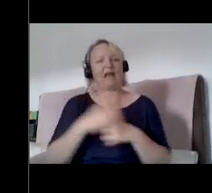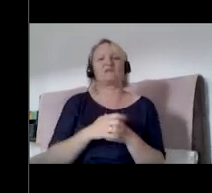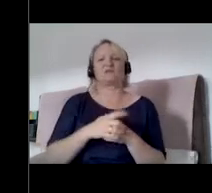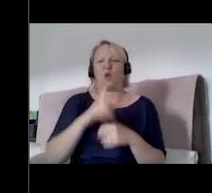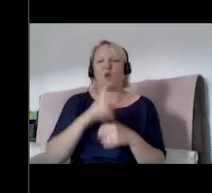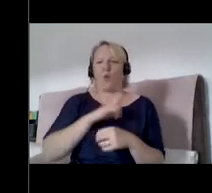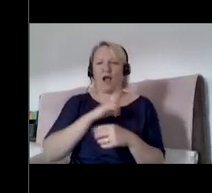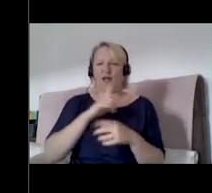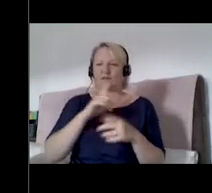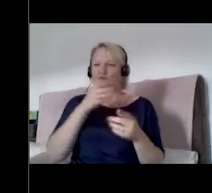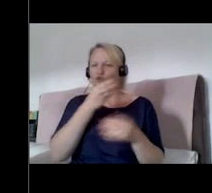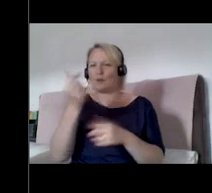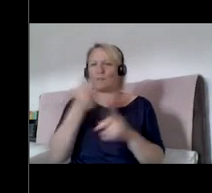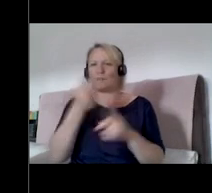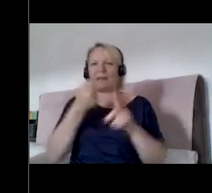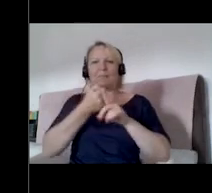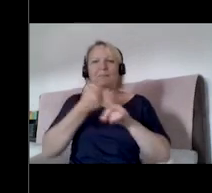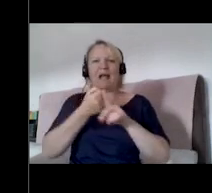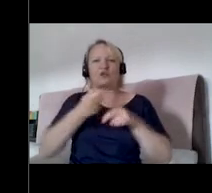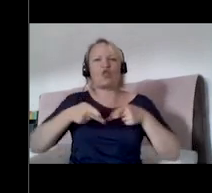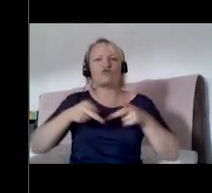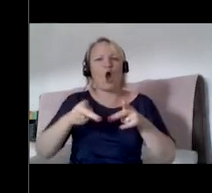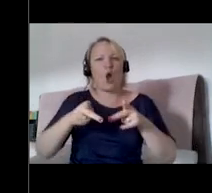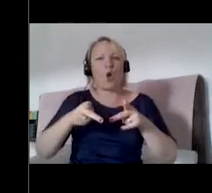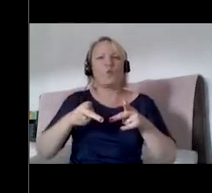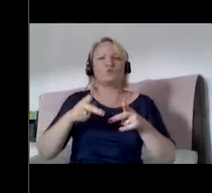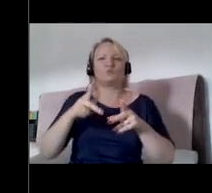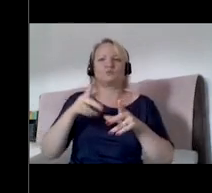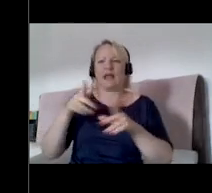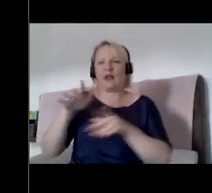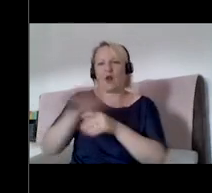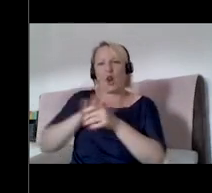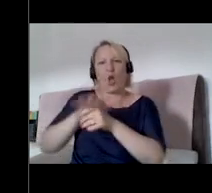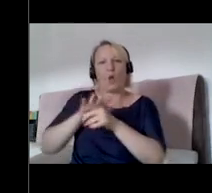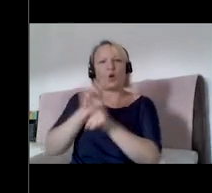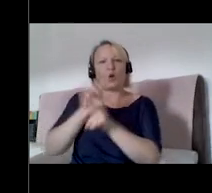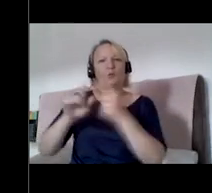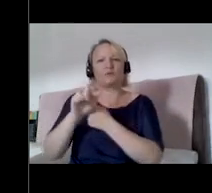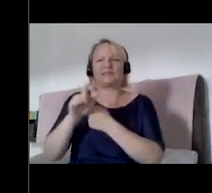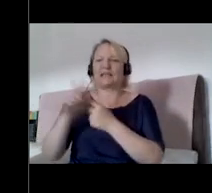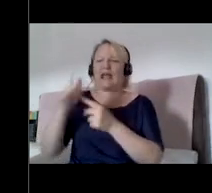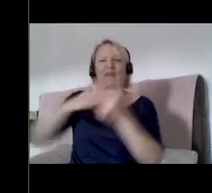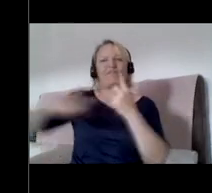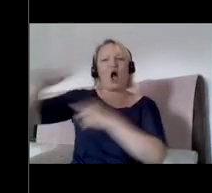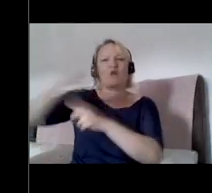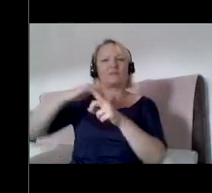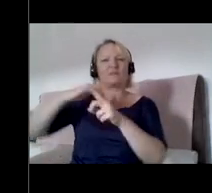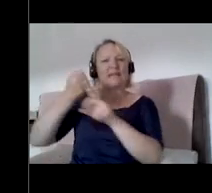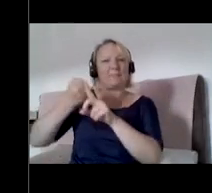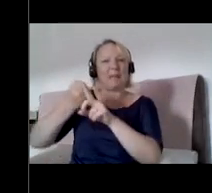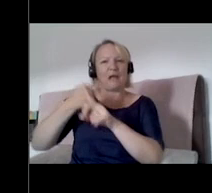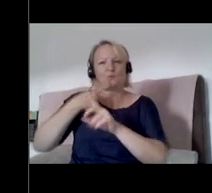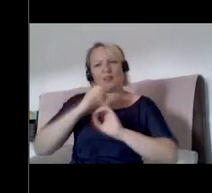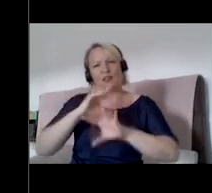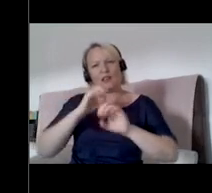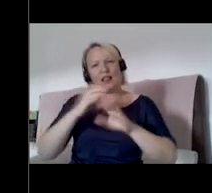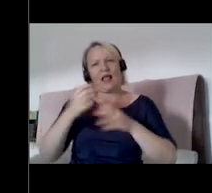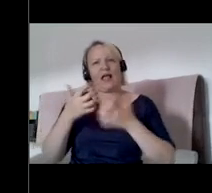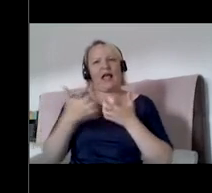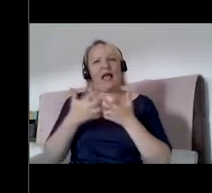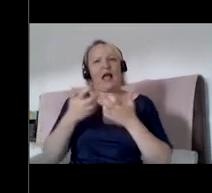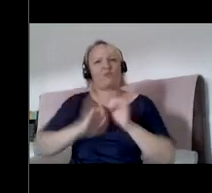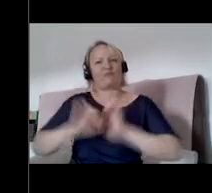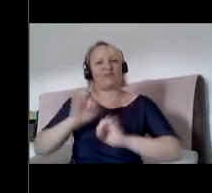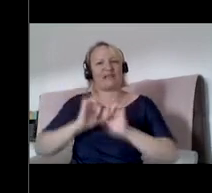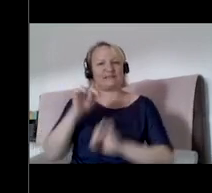and operations the road will have on local communities and on the environment. At the end of today's session, we'll also be holding